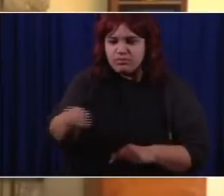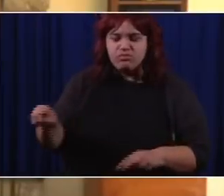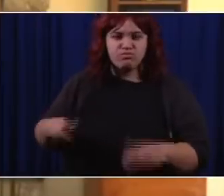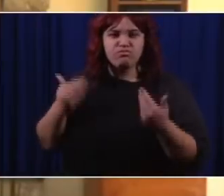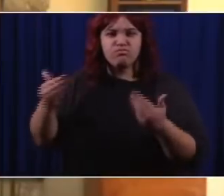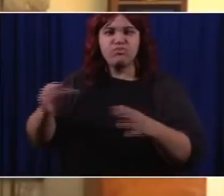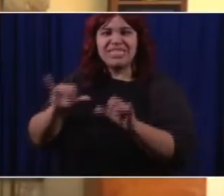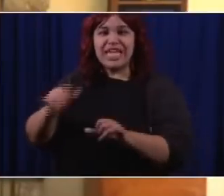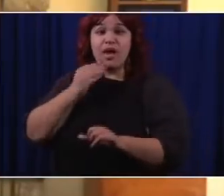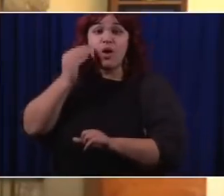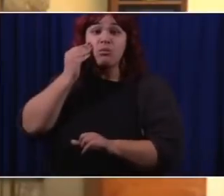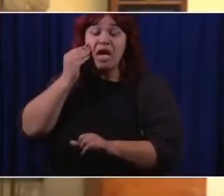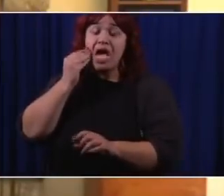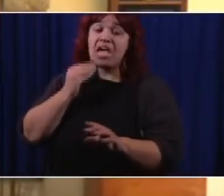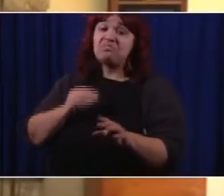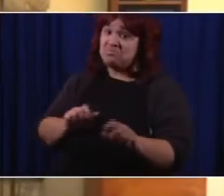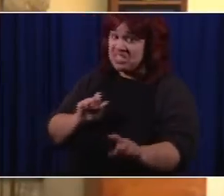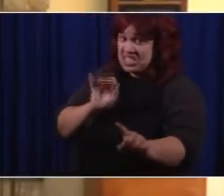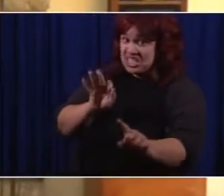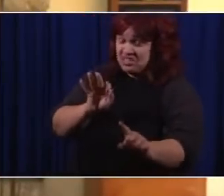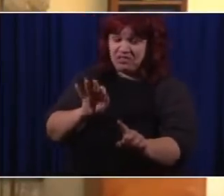result? Thank you.